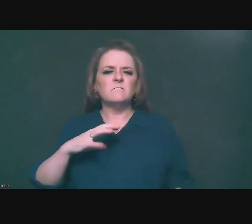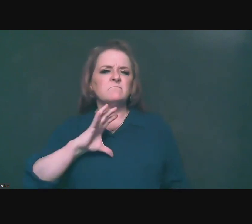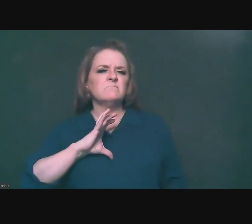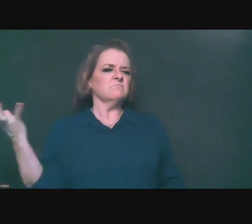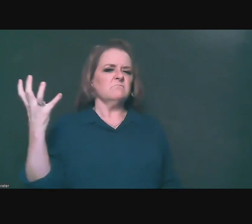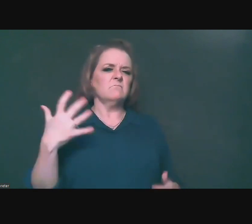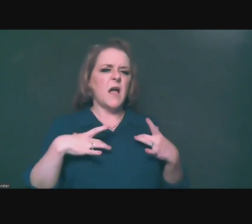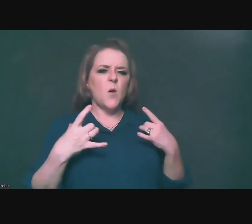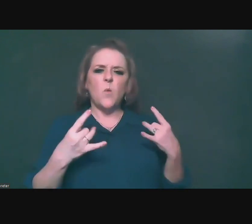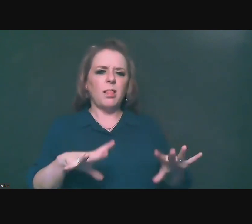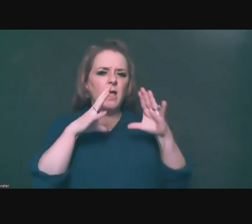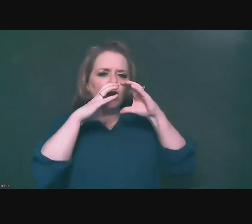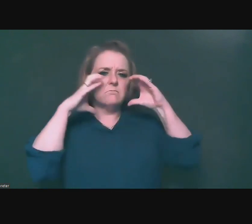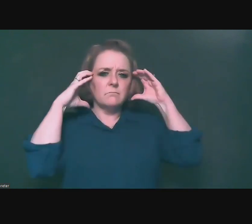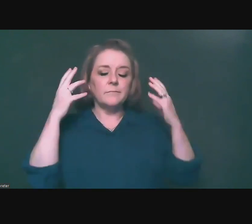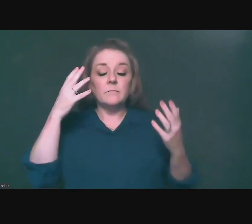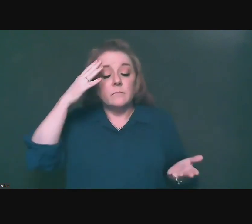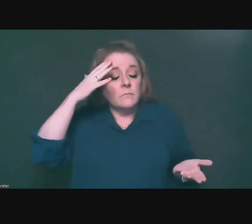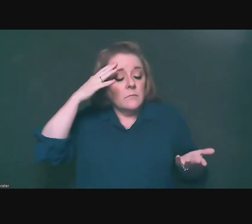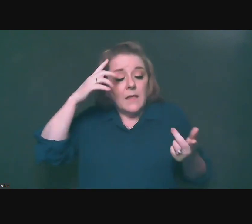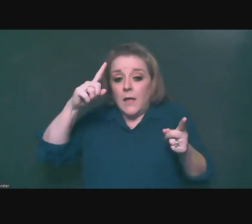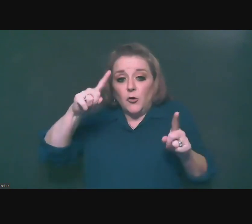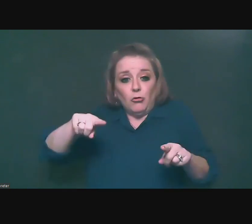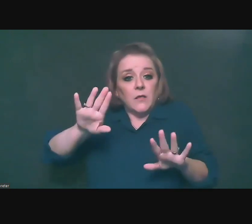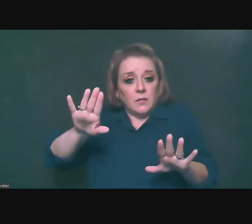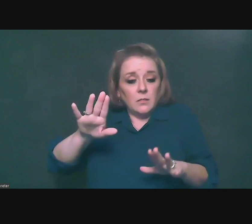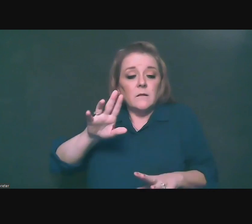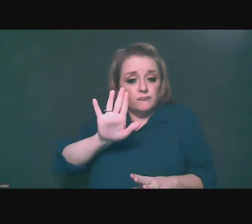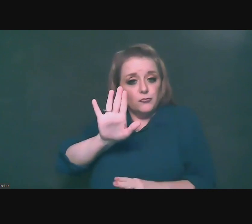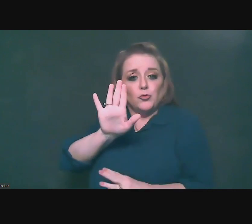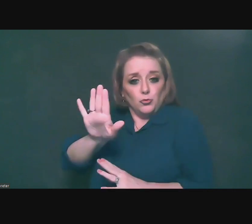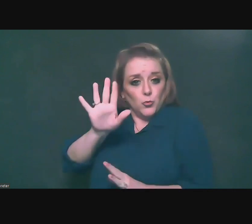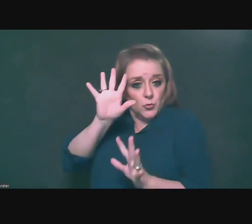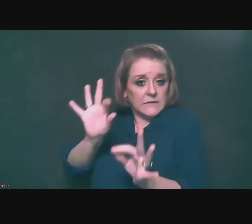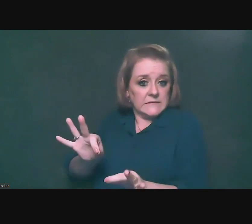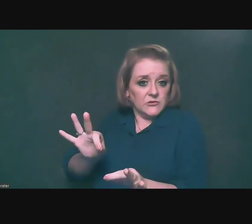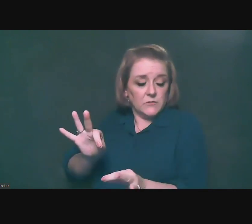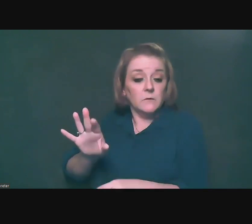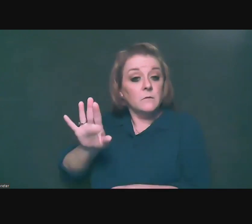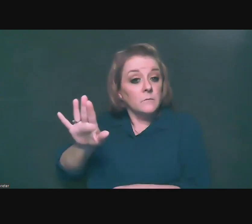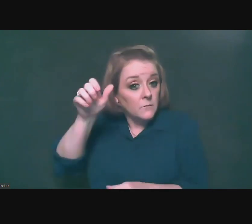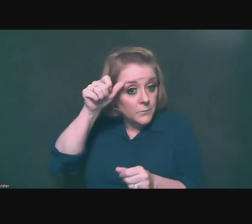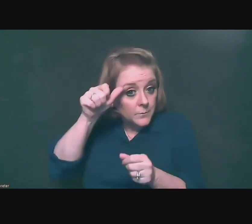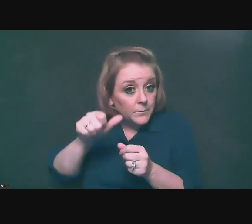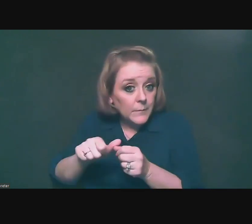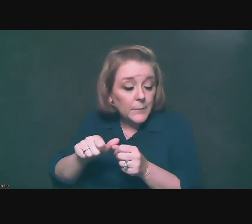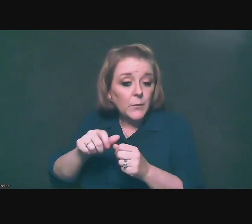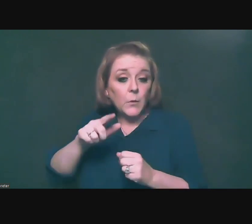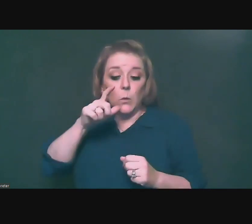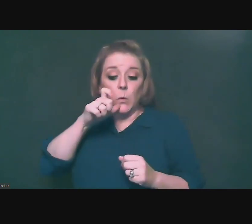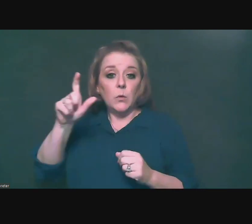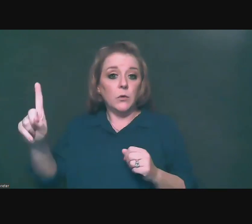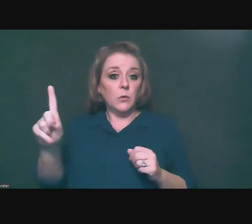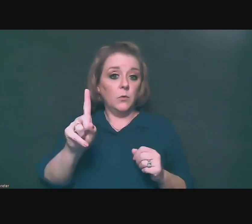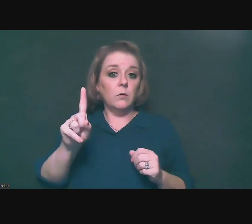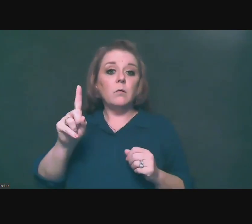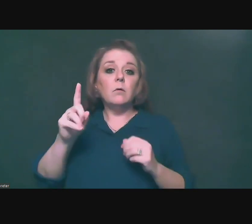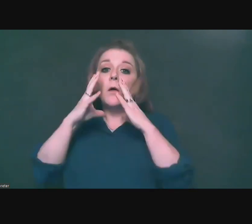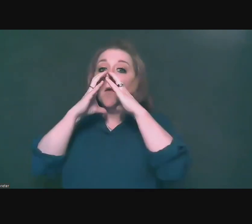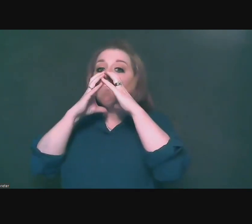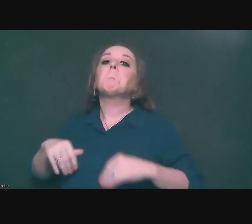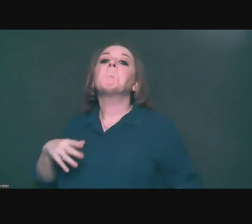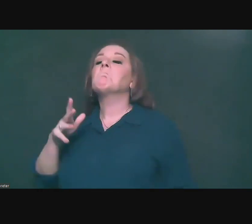I agree that is a personal decision. But remember that the person that you are standing by without a face